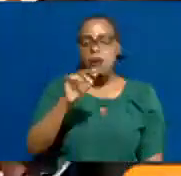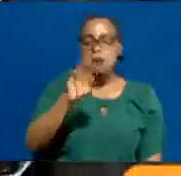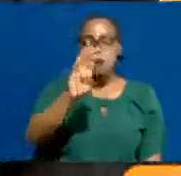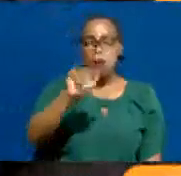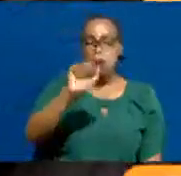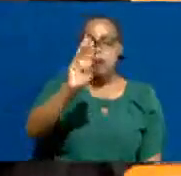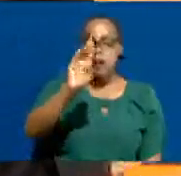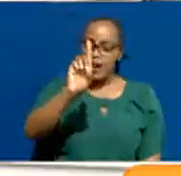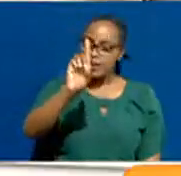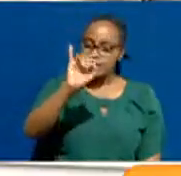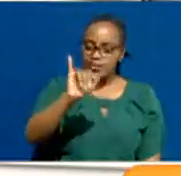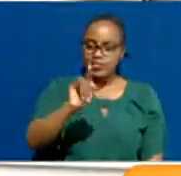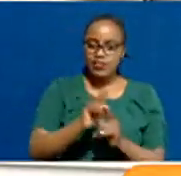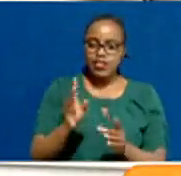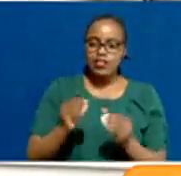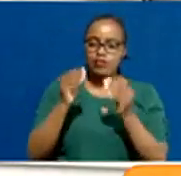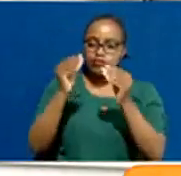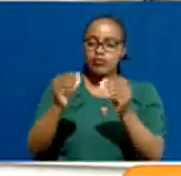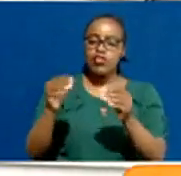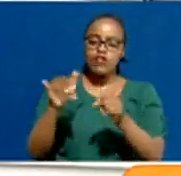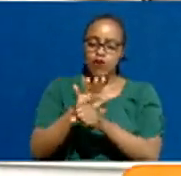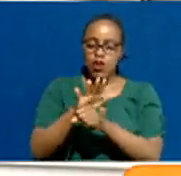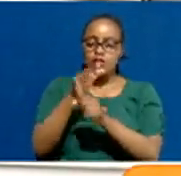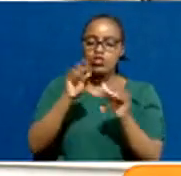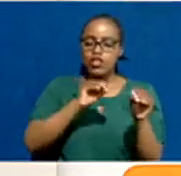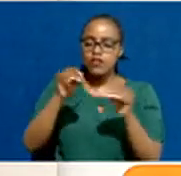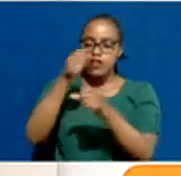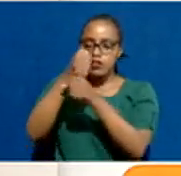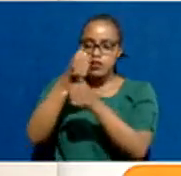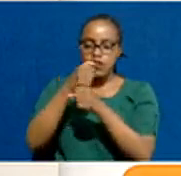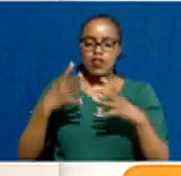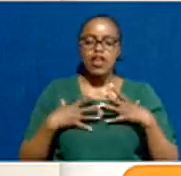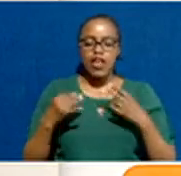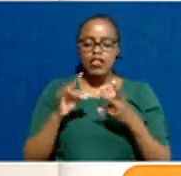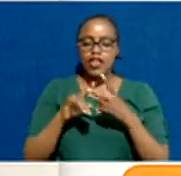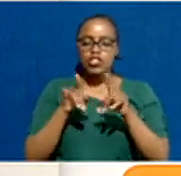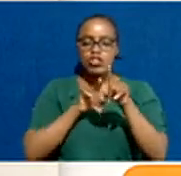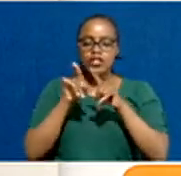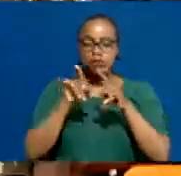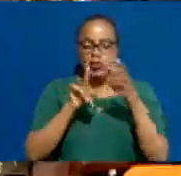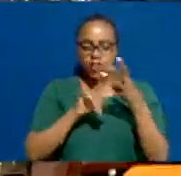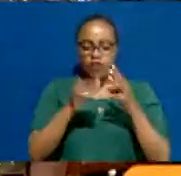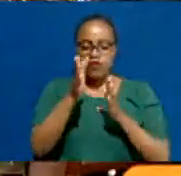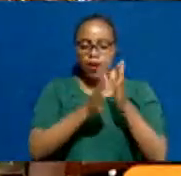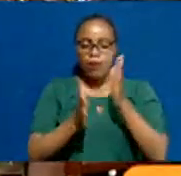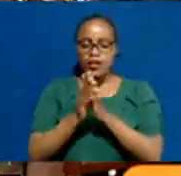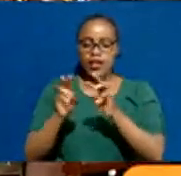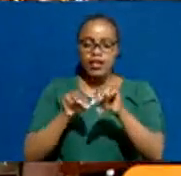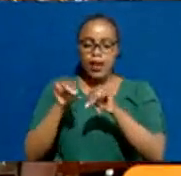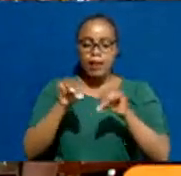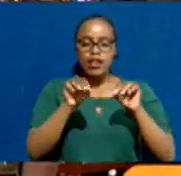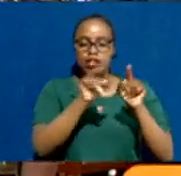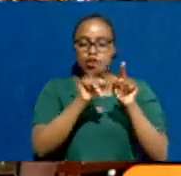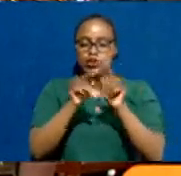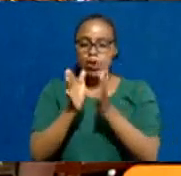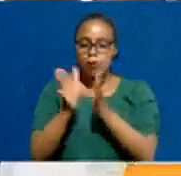Mohamed Badi, handed over the four transferred functions of health, transport, planning and management, as well as